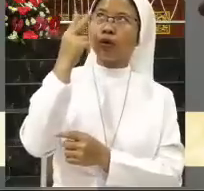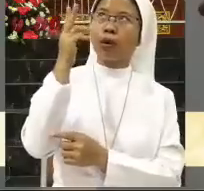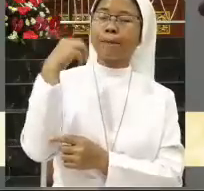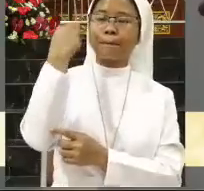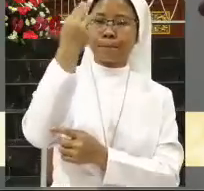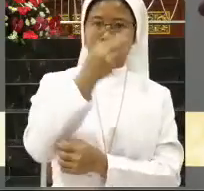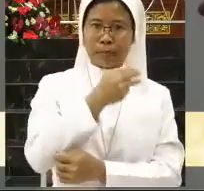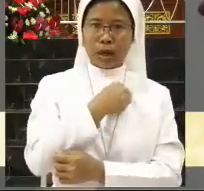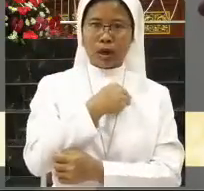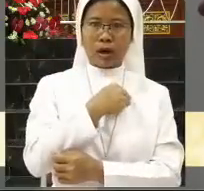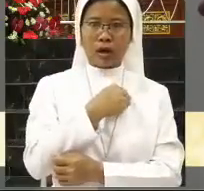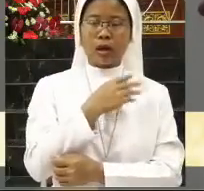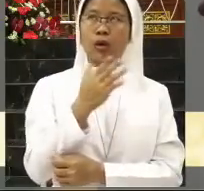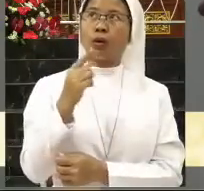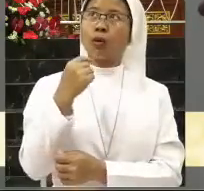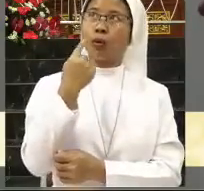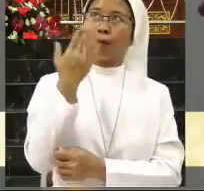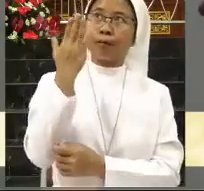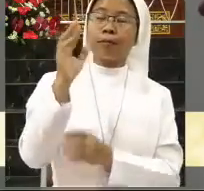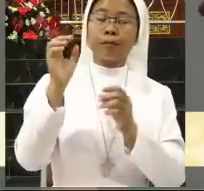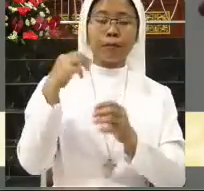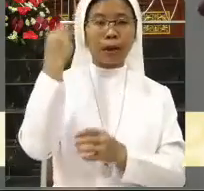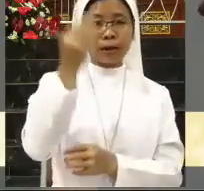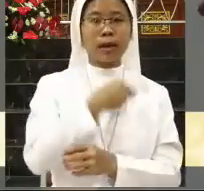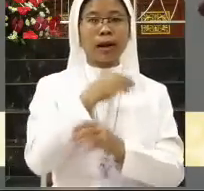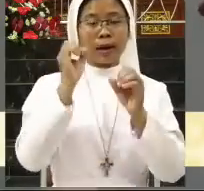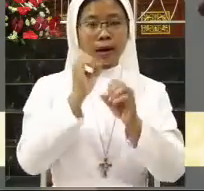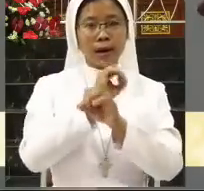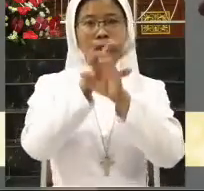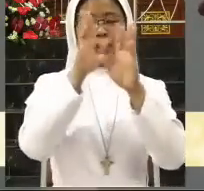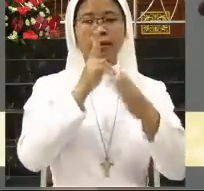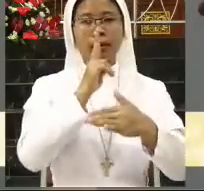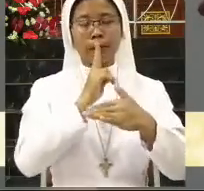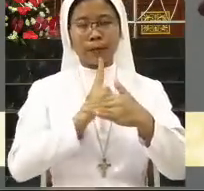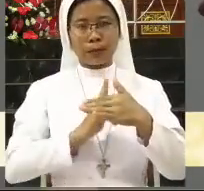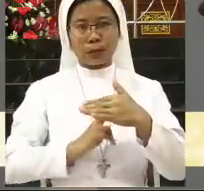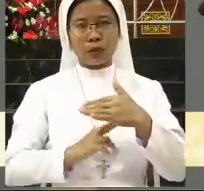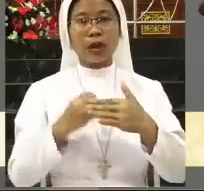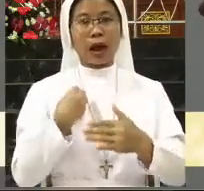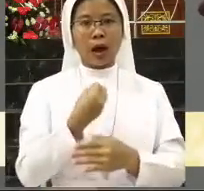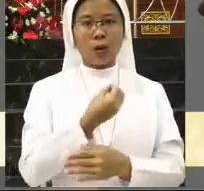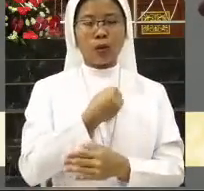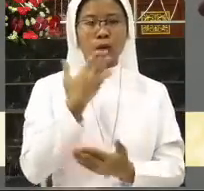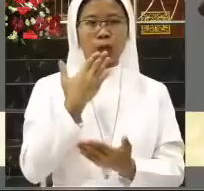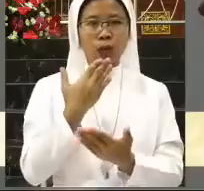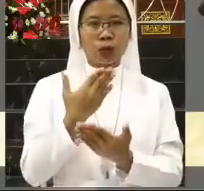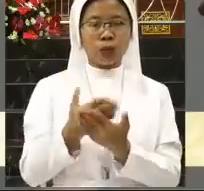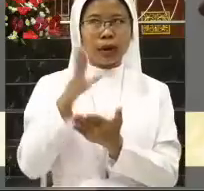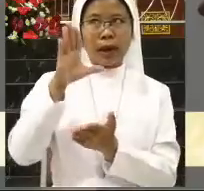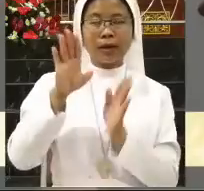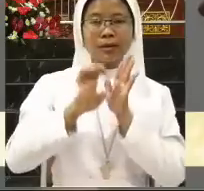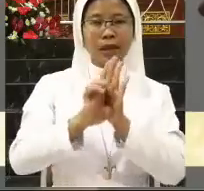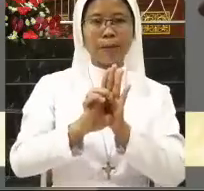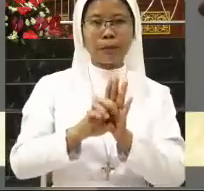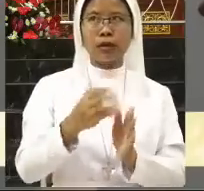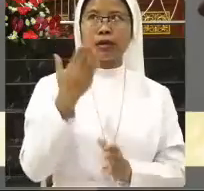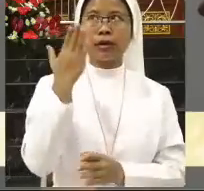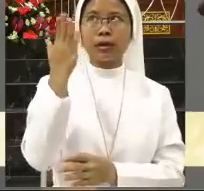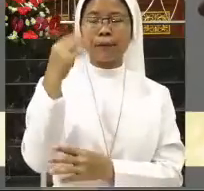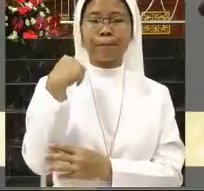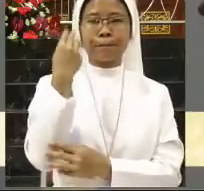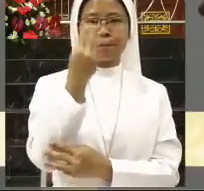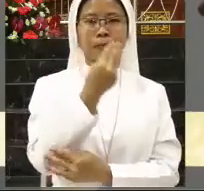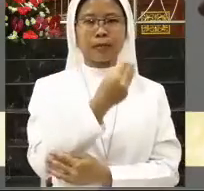life was but a humble life, yet became significant testimony that to be